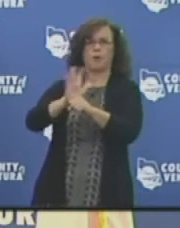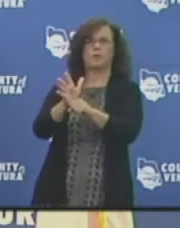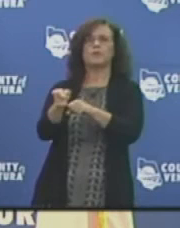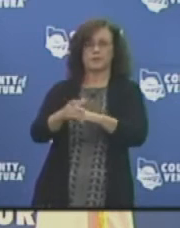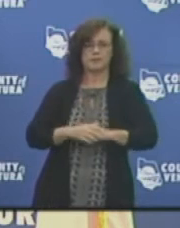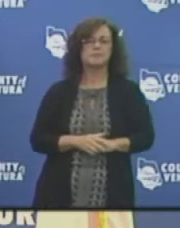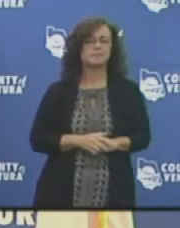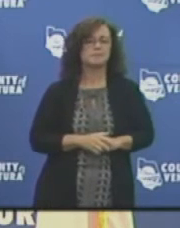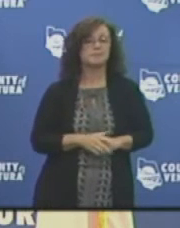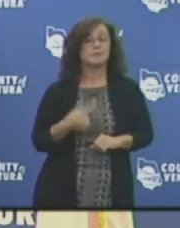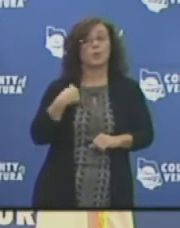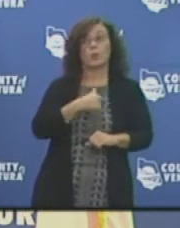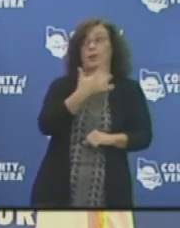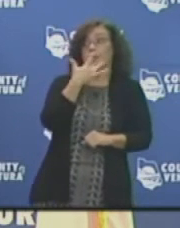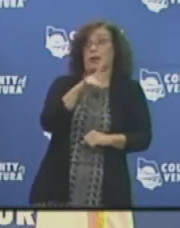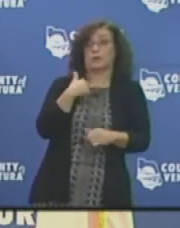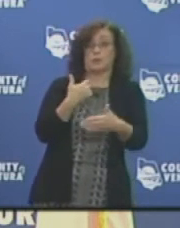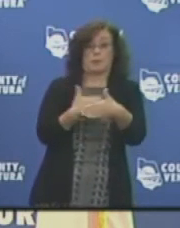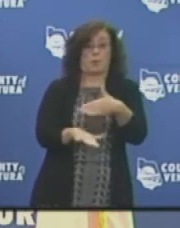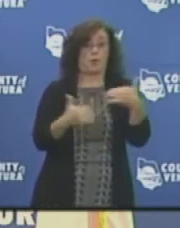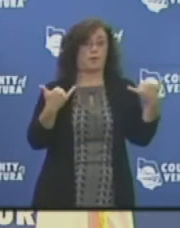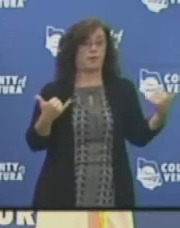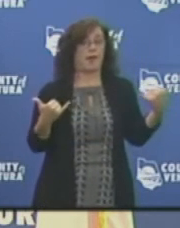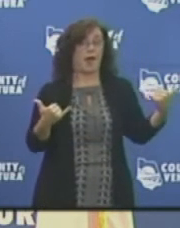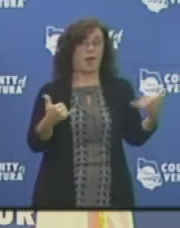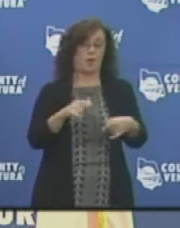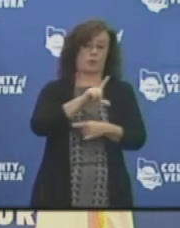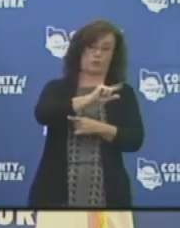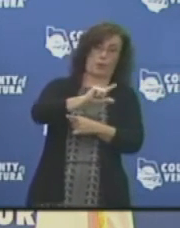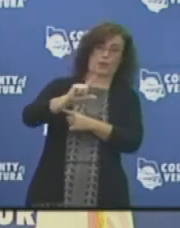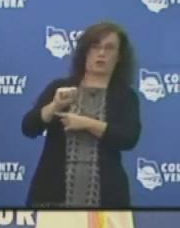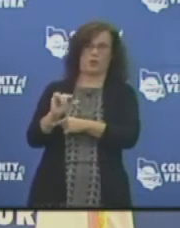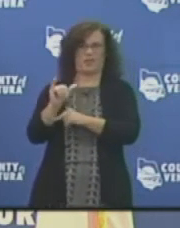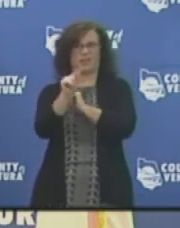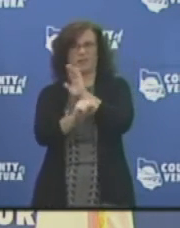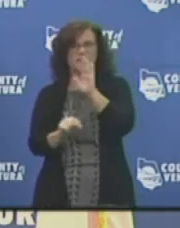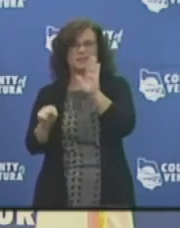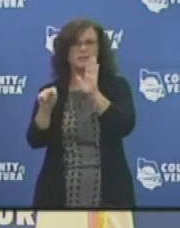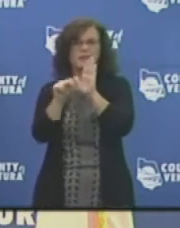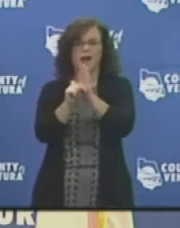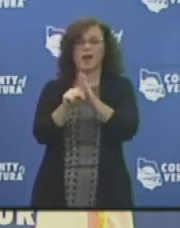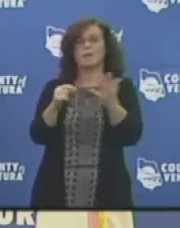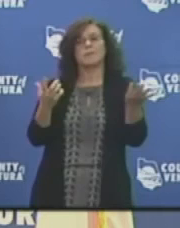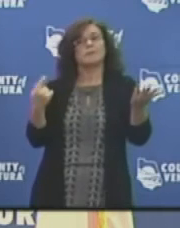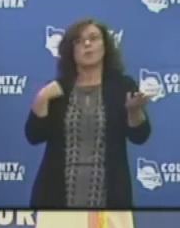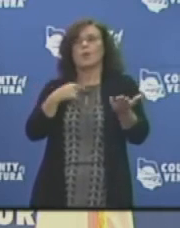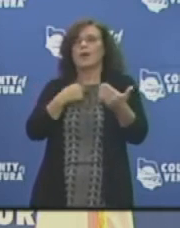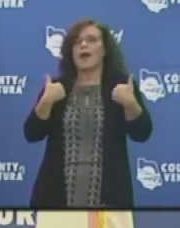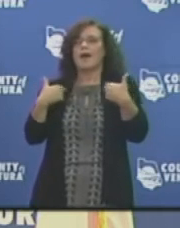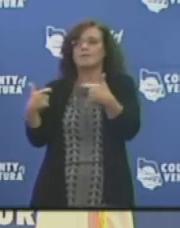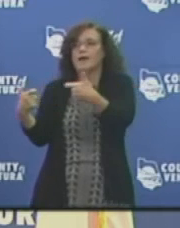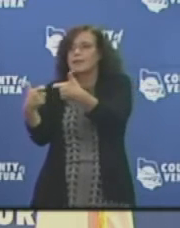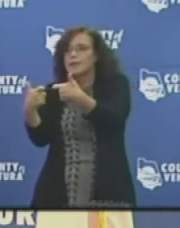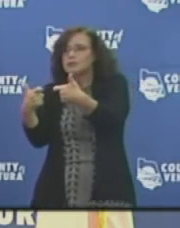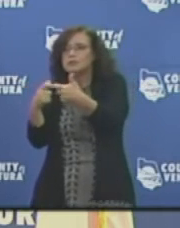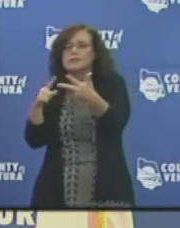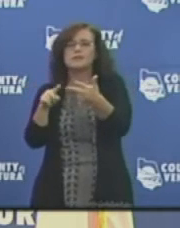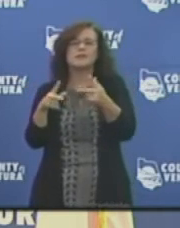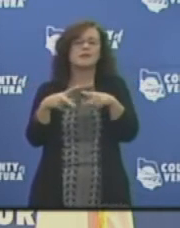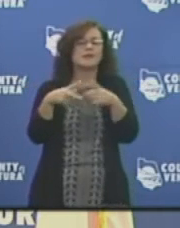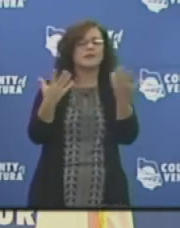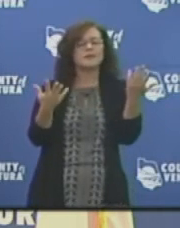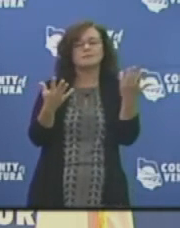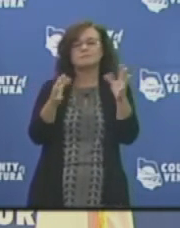of advancement and enlightenment where we take for granted such things as electricity and plumbing and